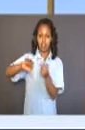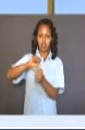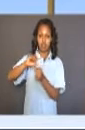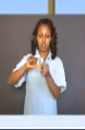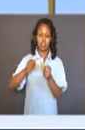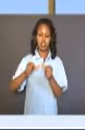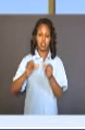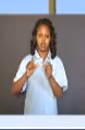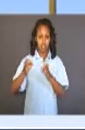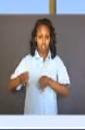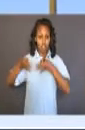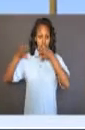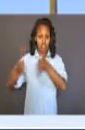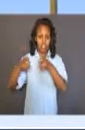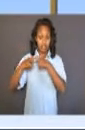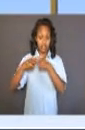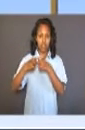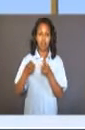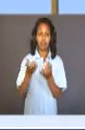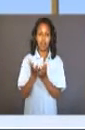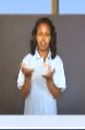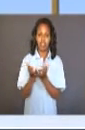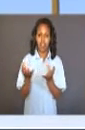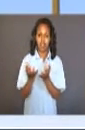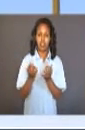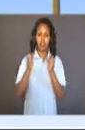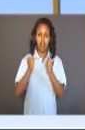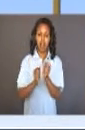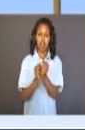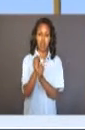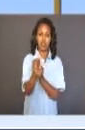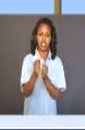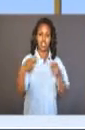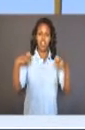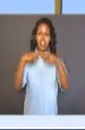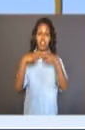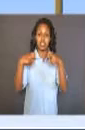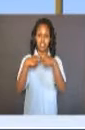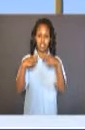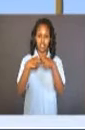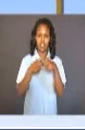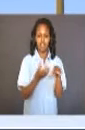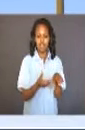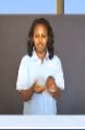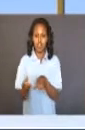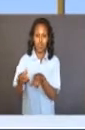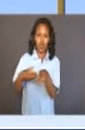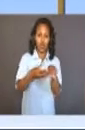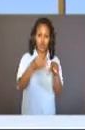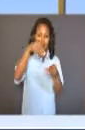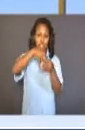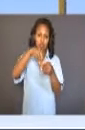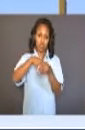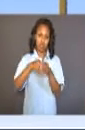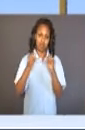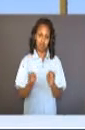Conductors are materials that allow electricity to flow through them.